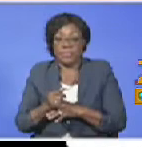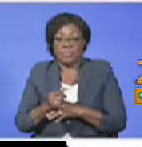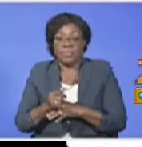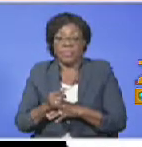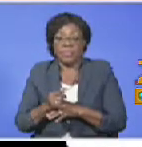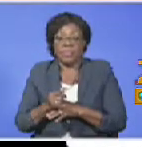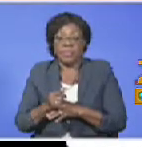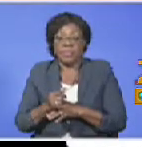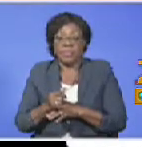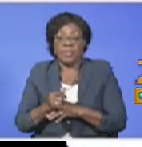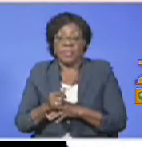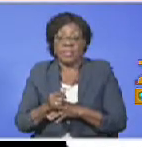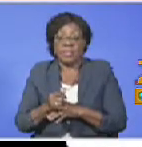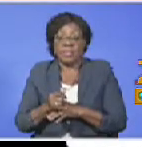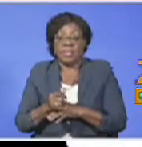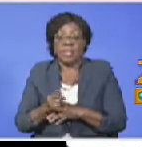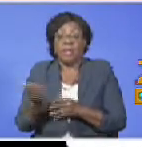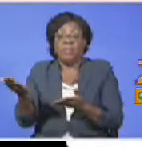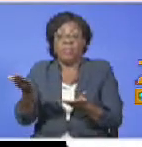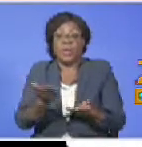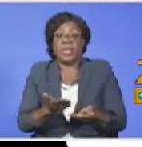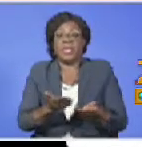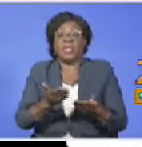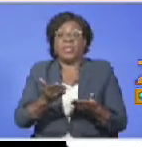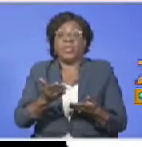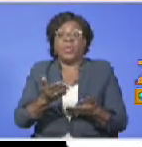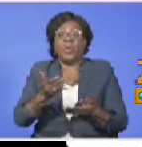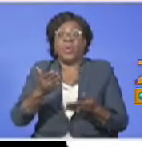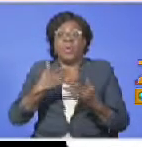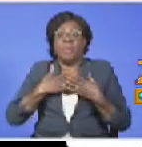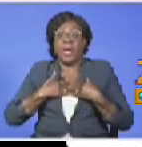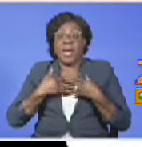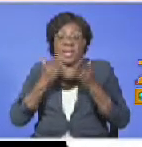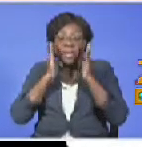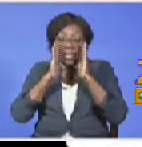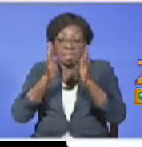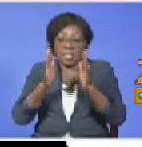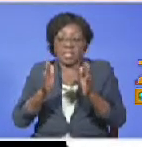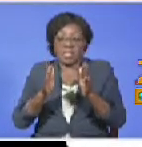reassignment, then please bring it to my attention. You can speak to me anytime. I'm happy to oblige.